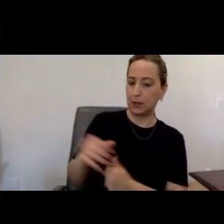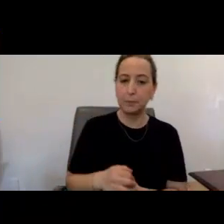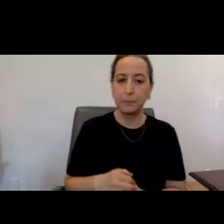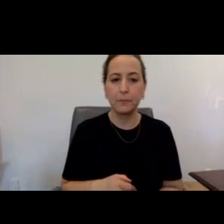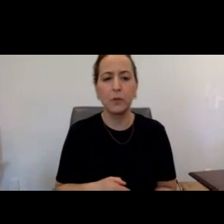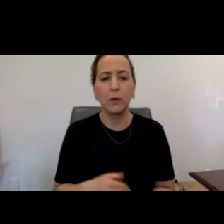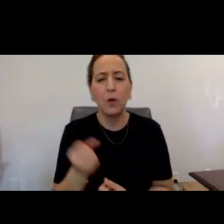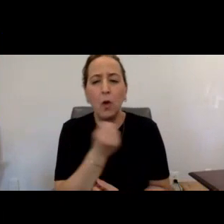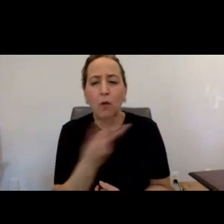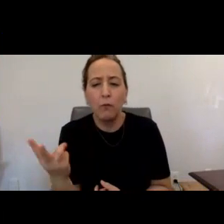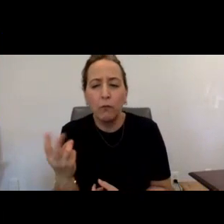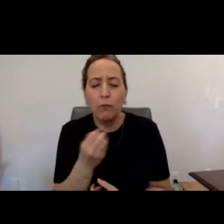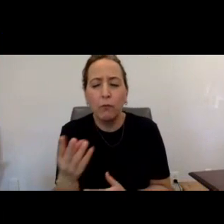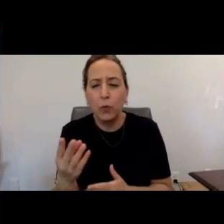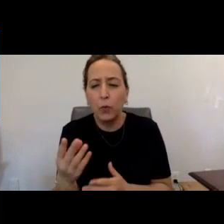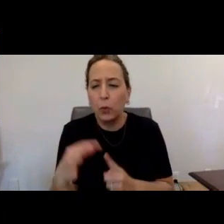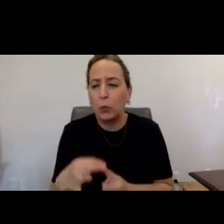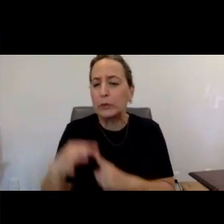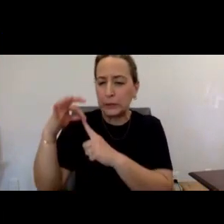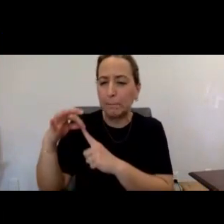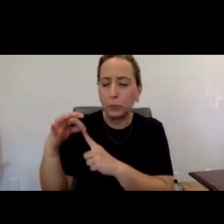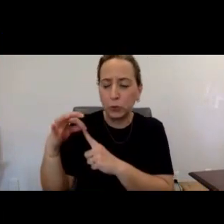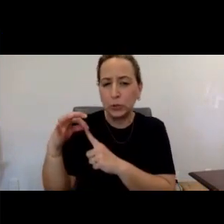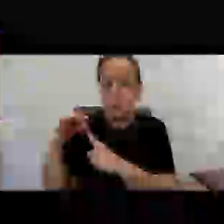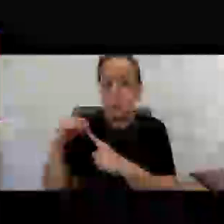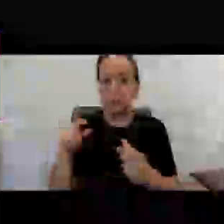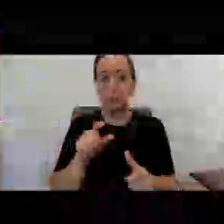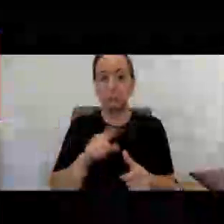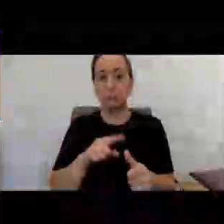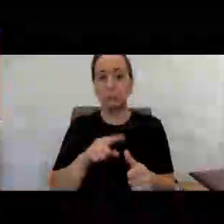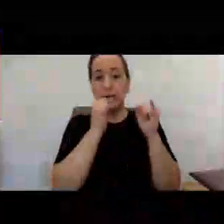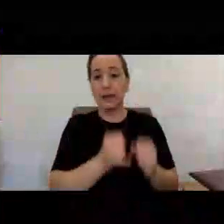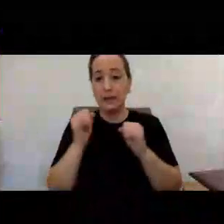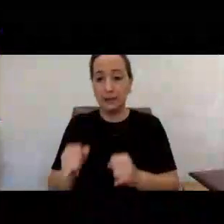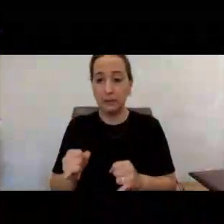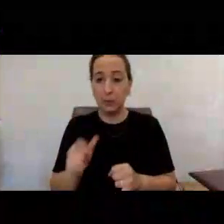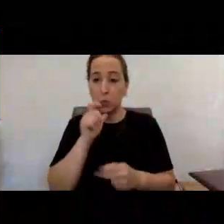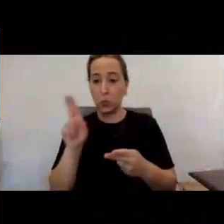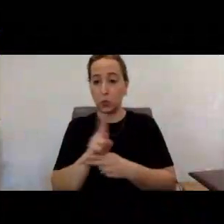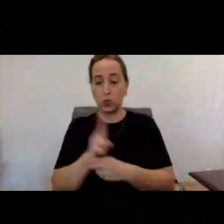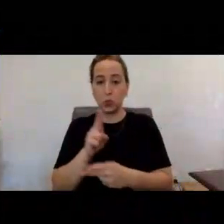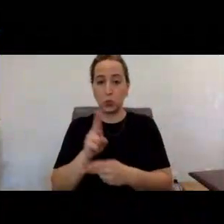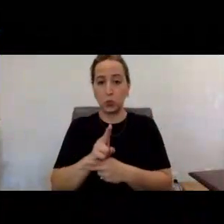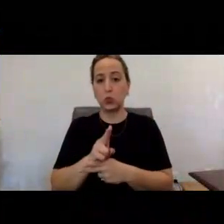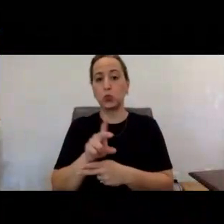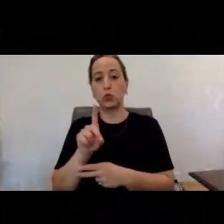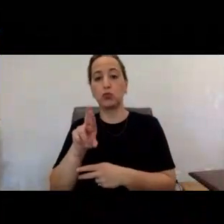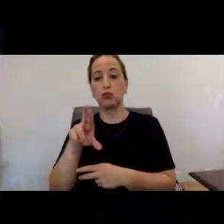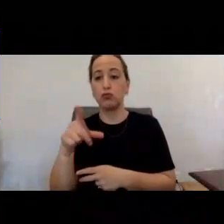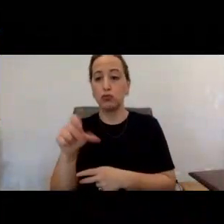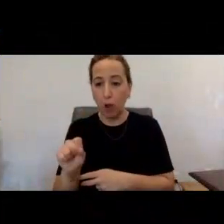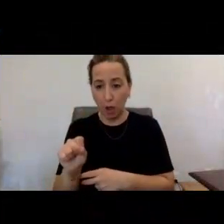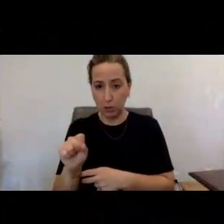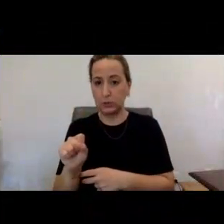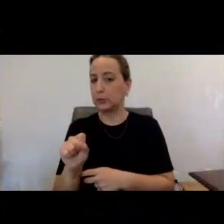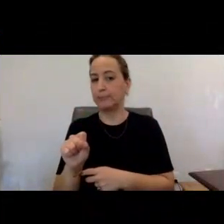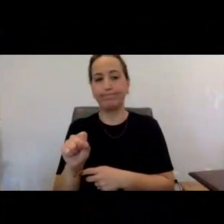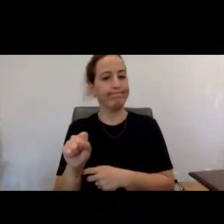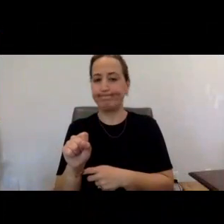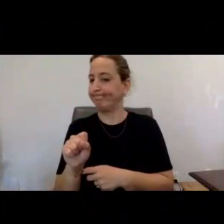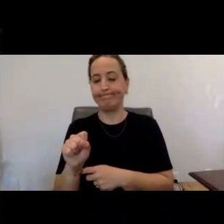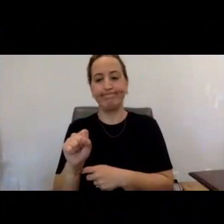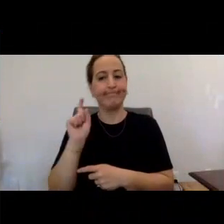do want to highlight. And individuals who are currently using controlled substances or illegal drugs, they're exempted from